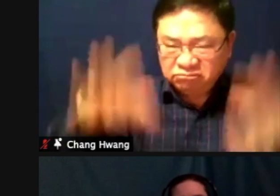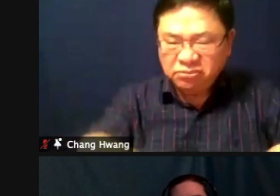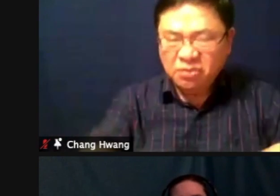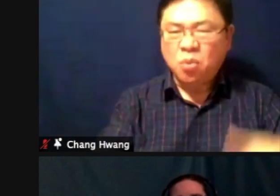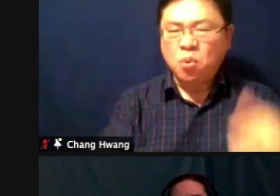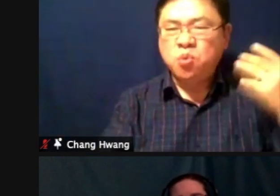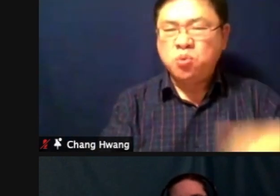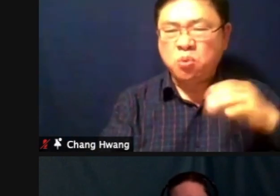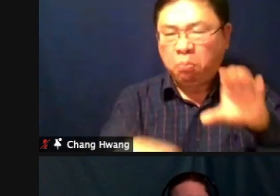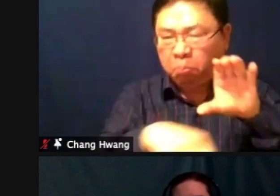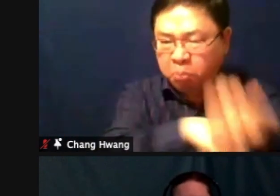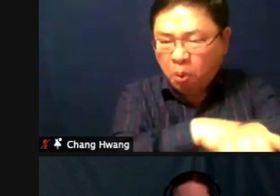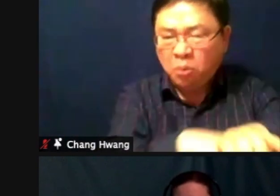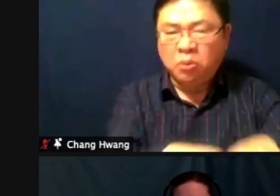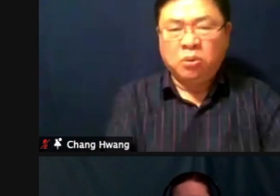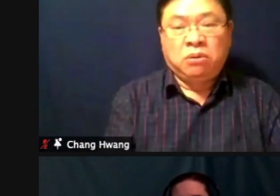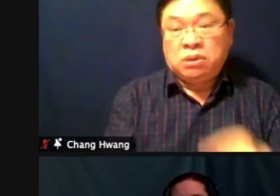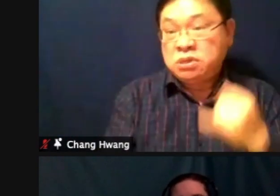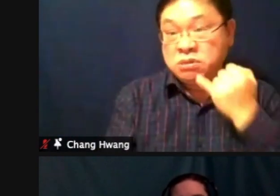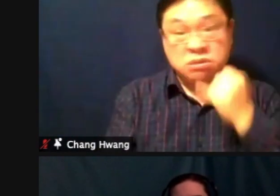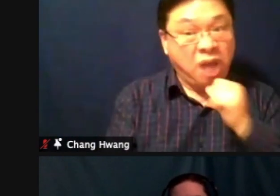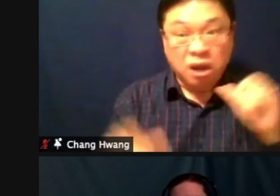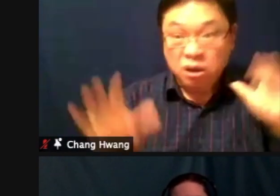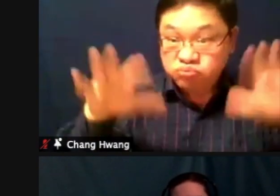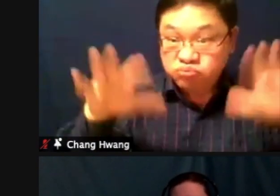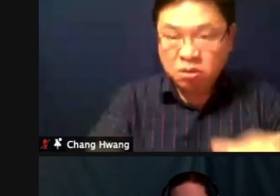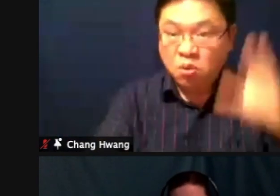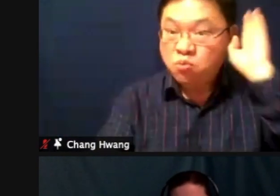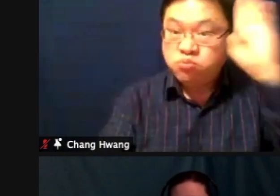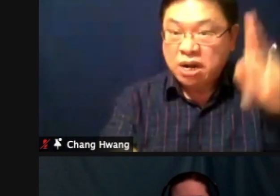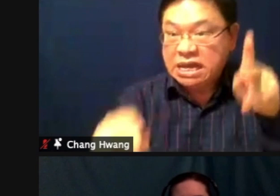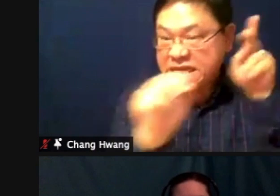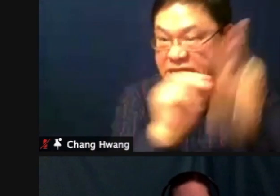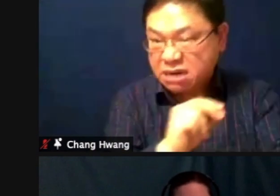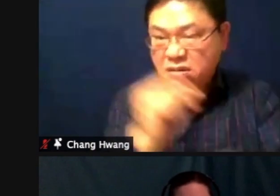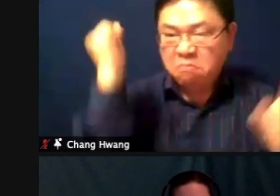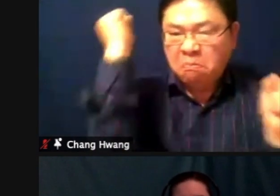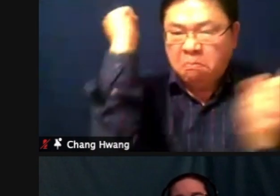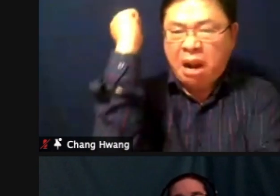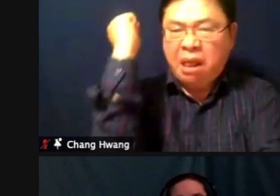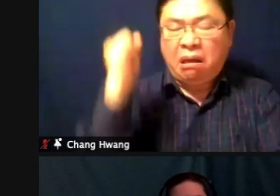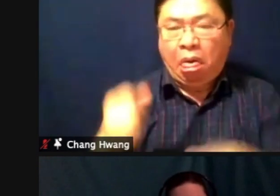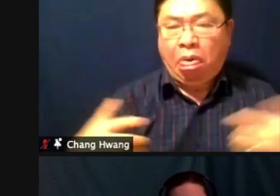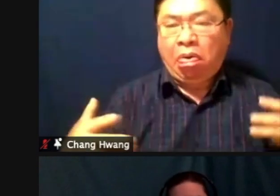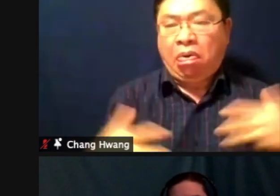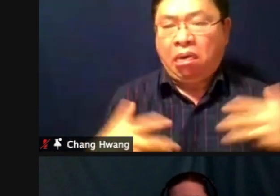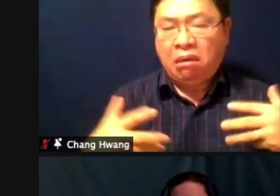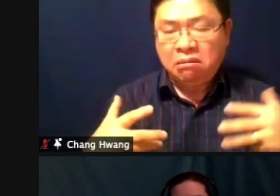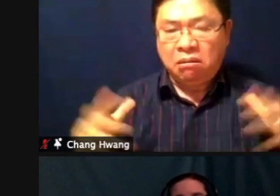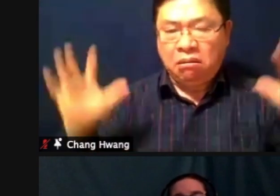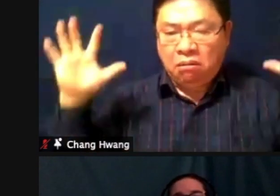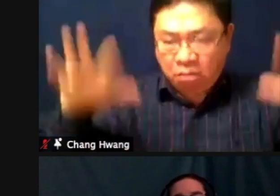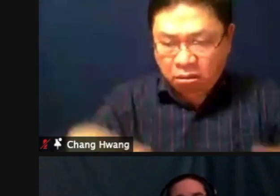require everyone to pay homage at this shrine. It was a requirement. If you didn't do it, you could be